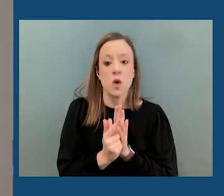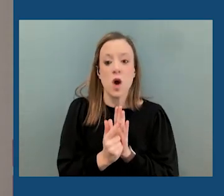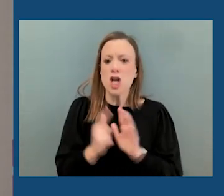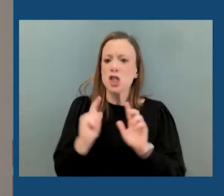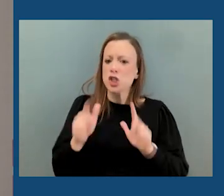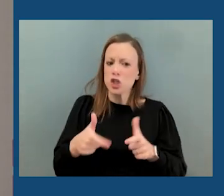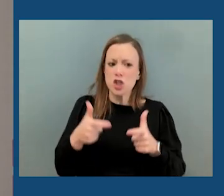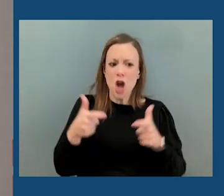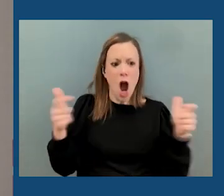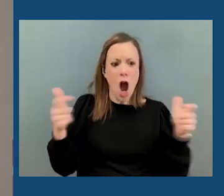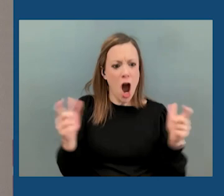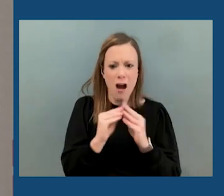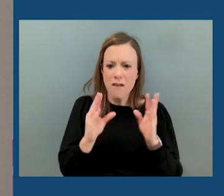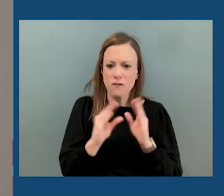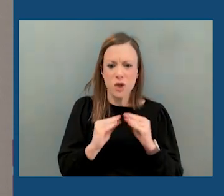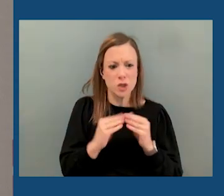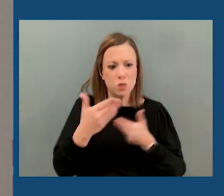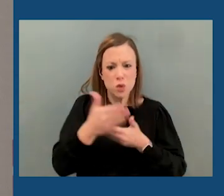of advocates,